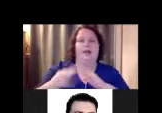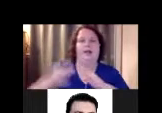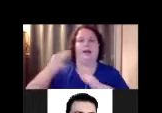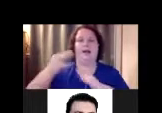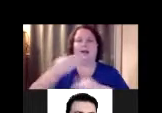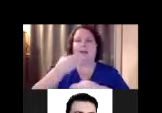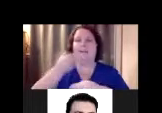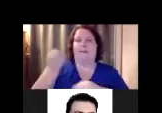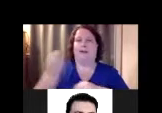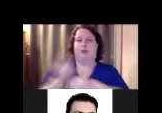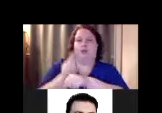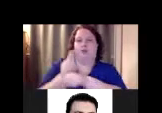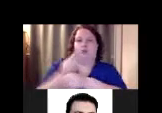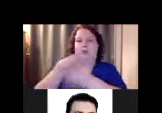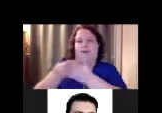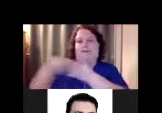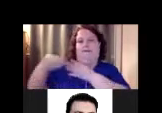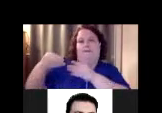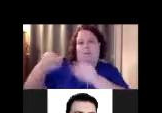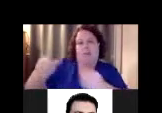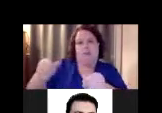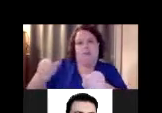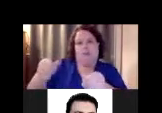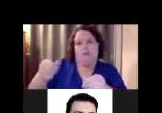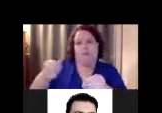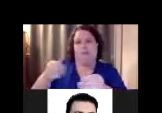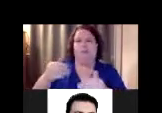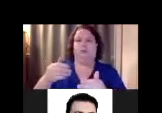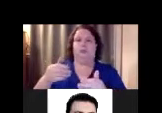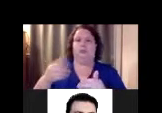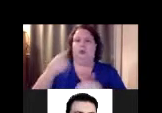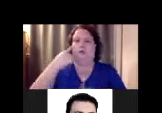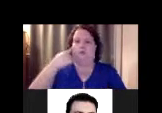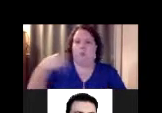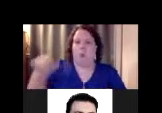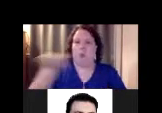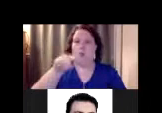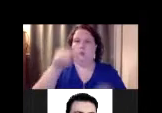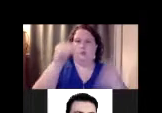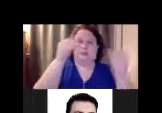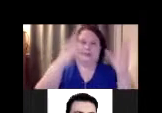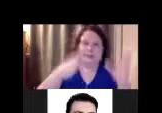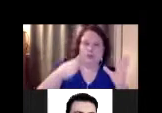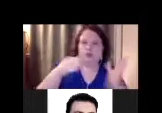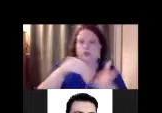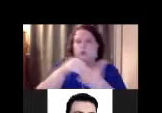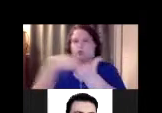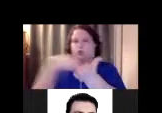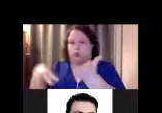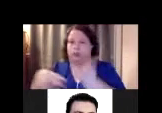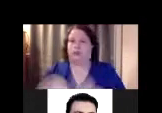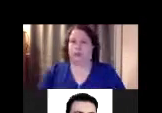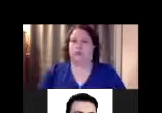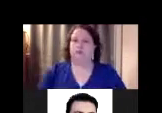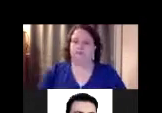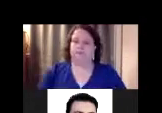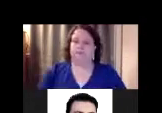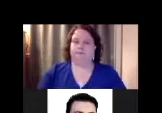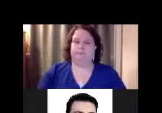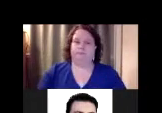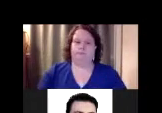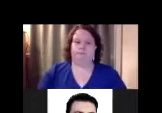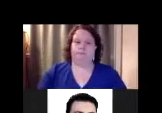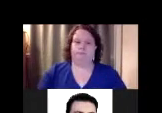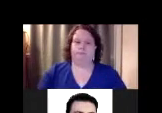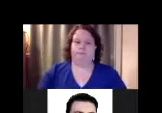for our teachers, and to be able to move forward in the design. And so as we look, as we've gone, deeper